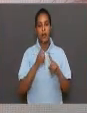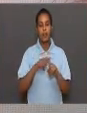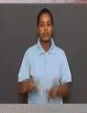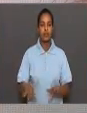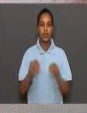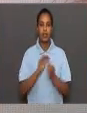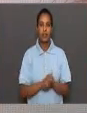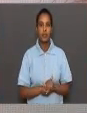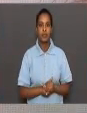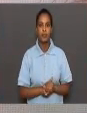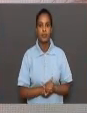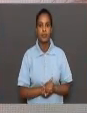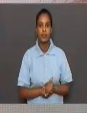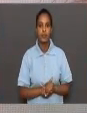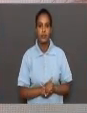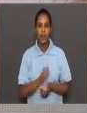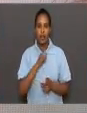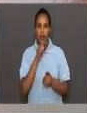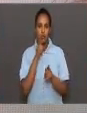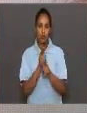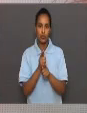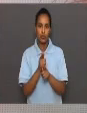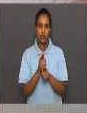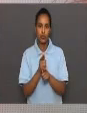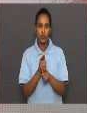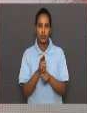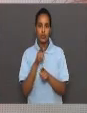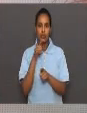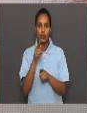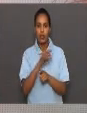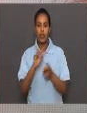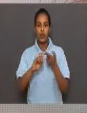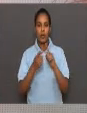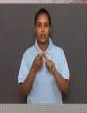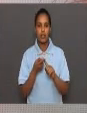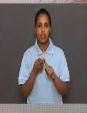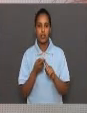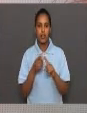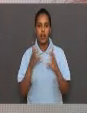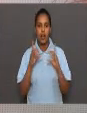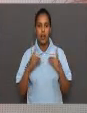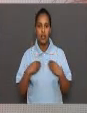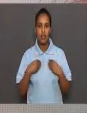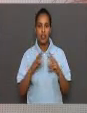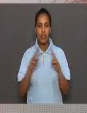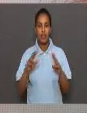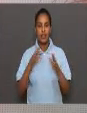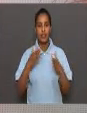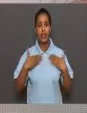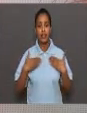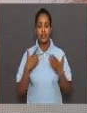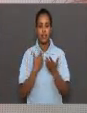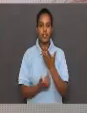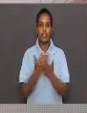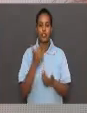Welcome back, students. I am sure that you and your partner had a very